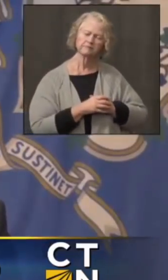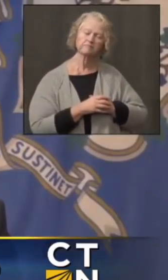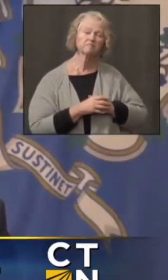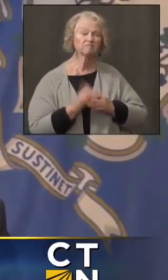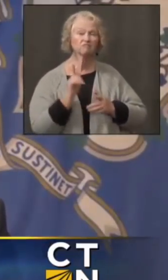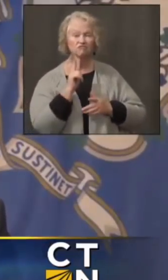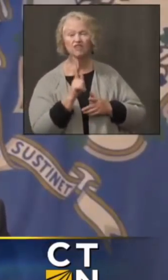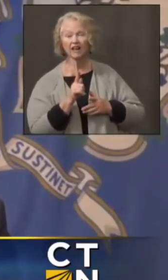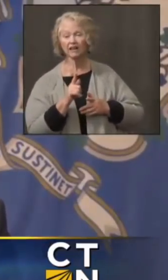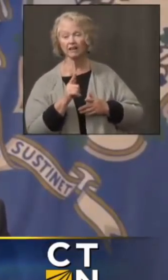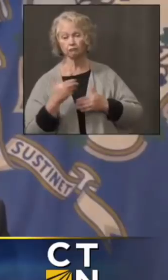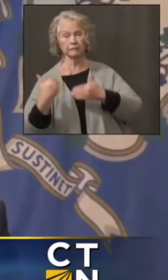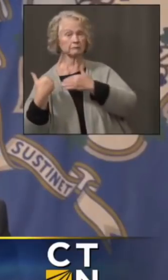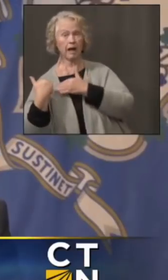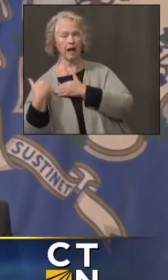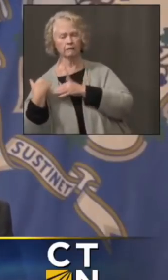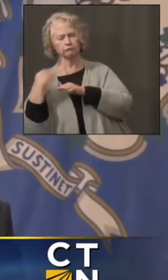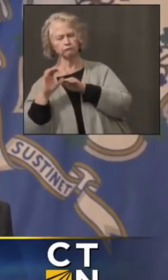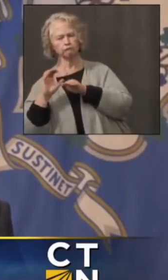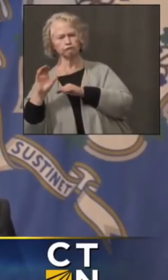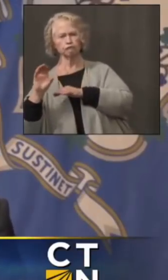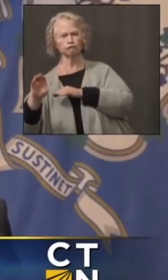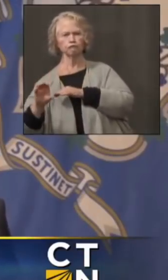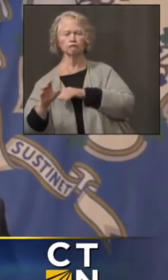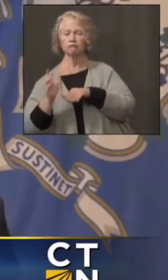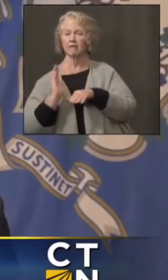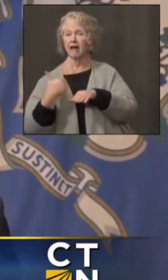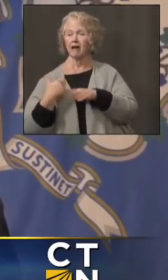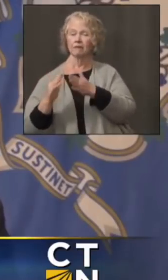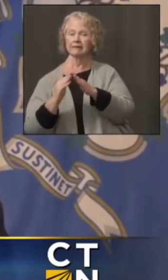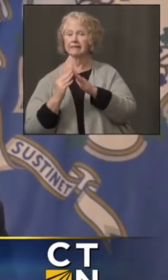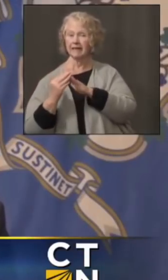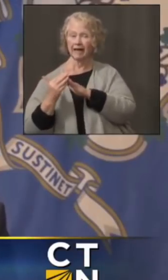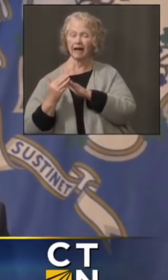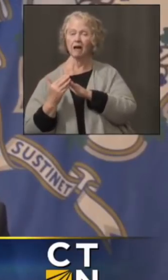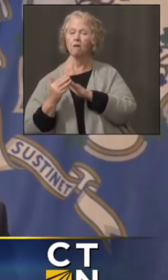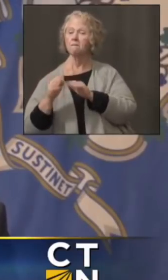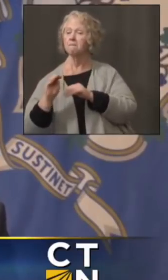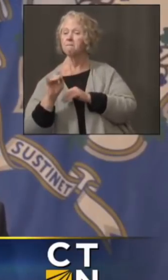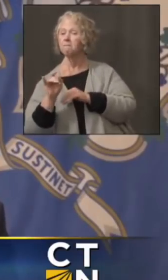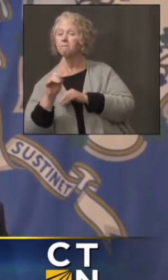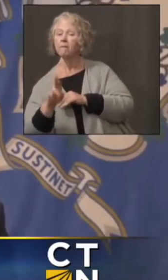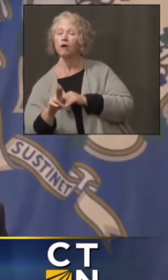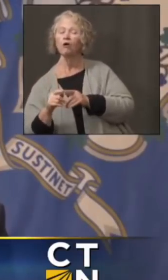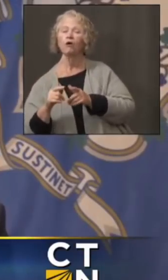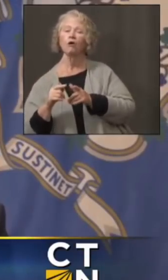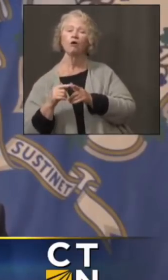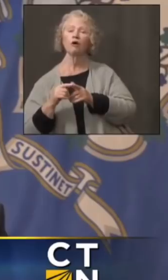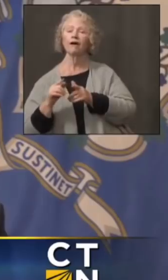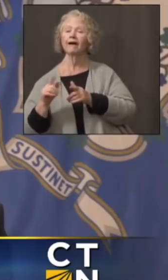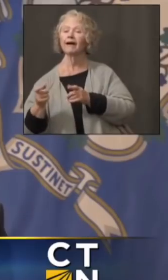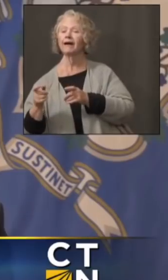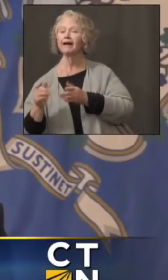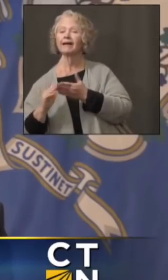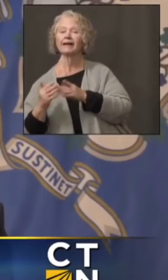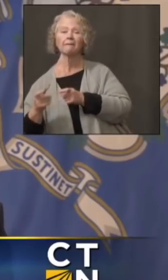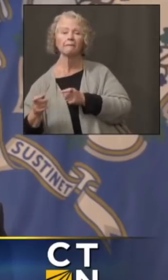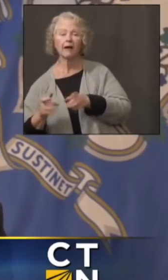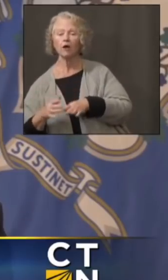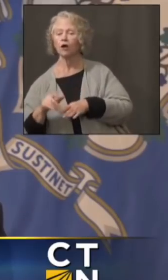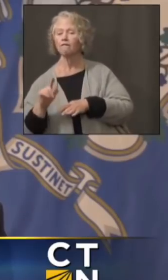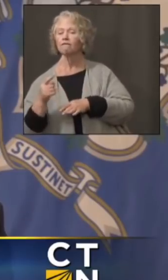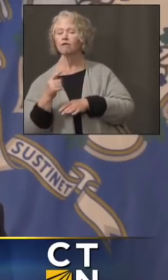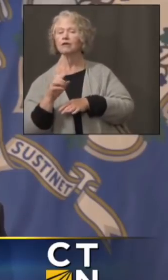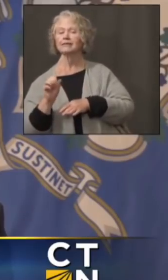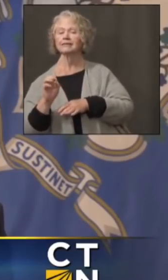responsibility on the shoulders of our first selectmen and mayors and town managers. And Windham